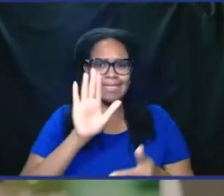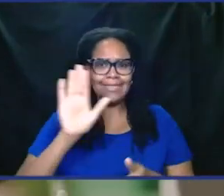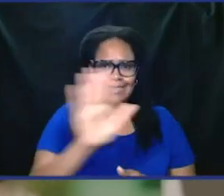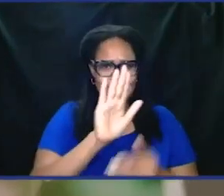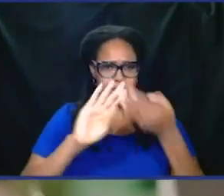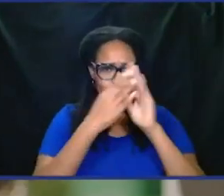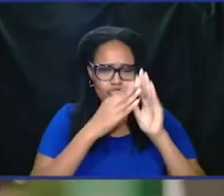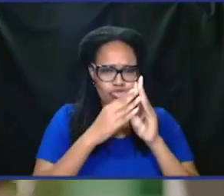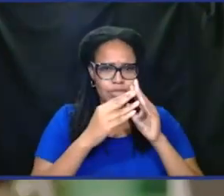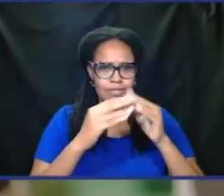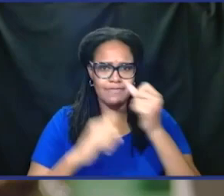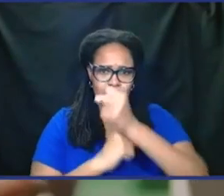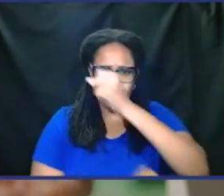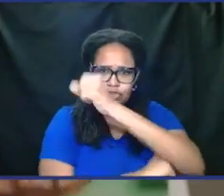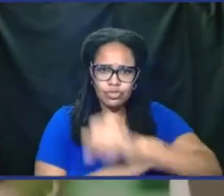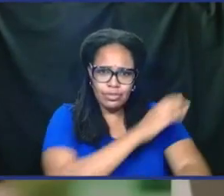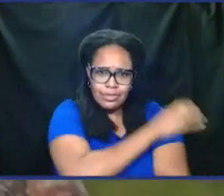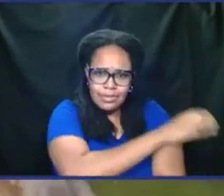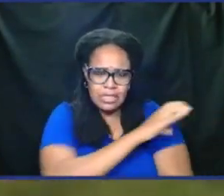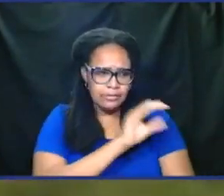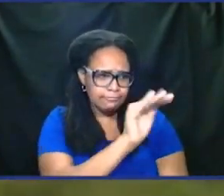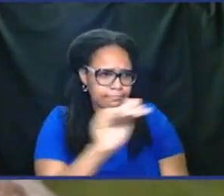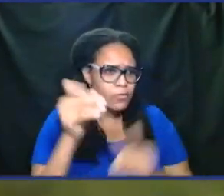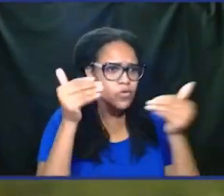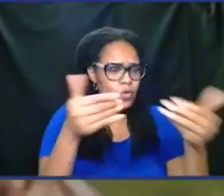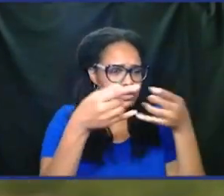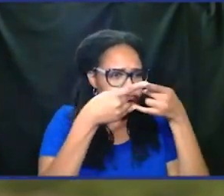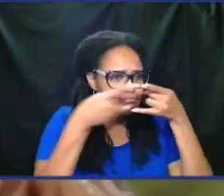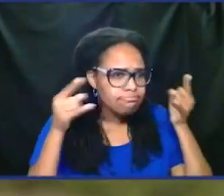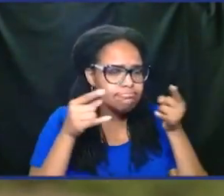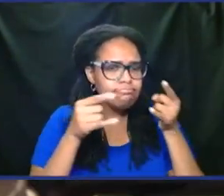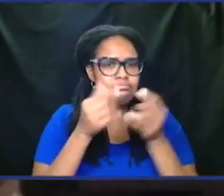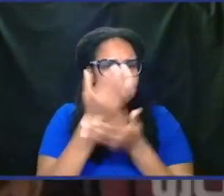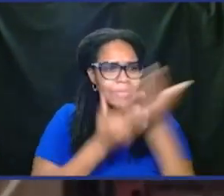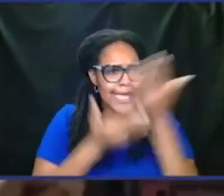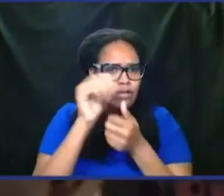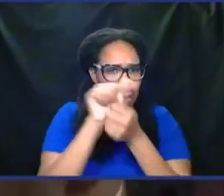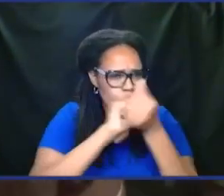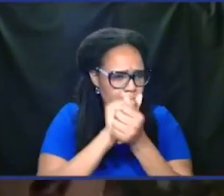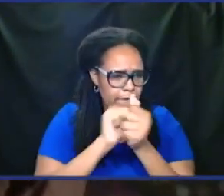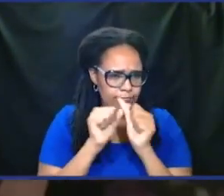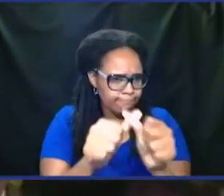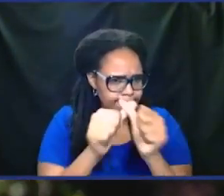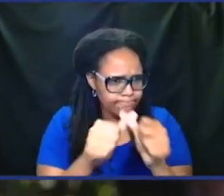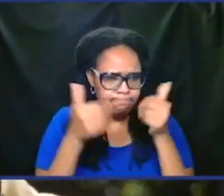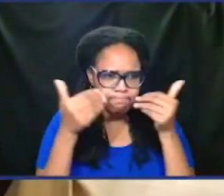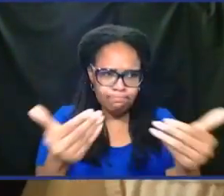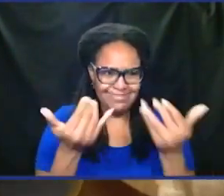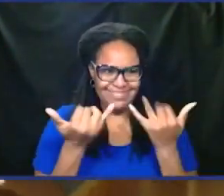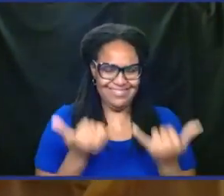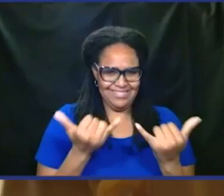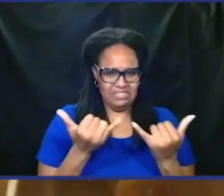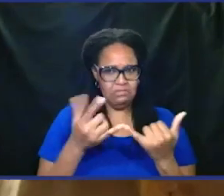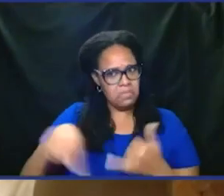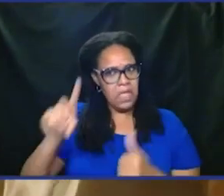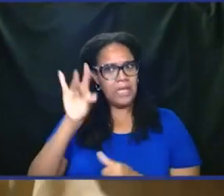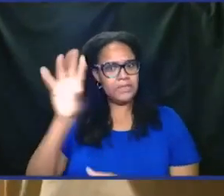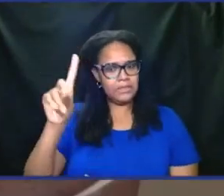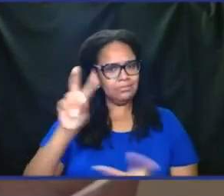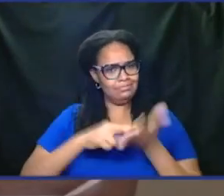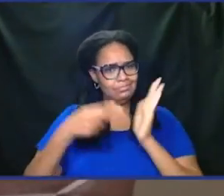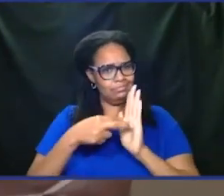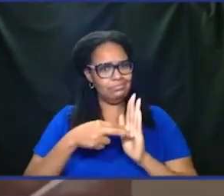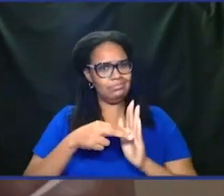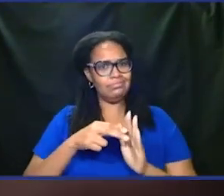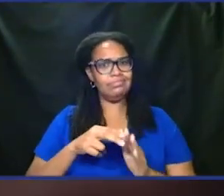Health Foundation Clinic to wear masks and to increase hand washing. And they did. That demonstrates a trust that Dr.